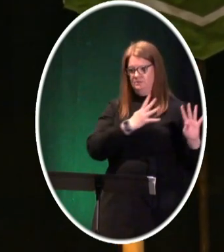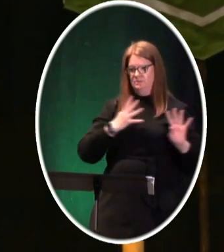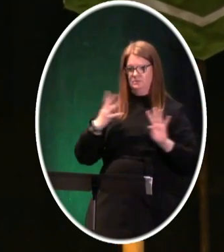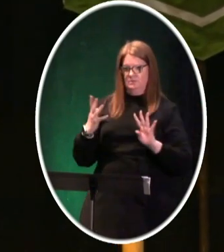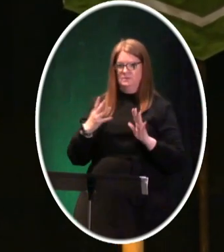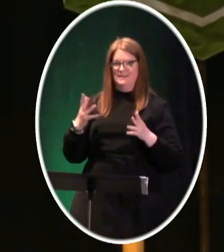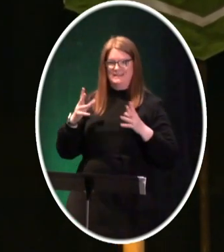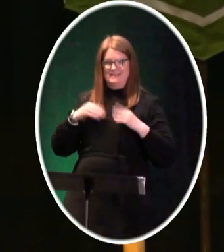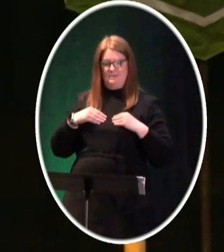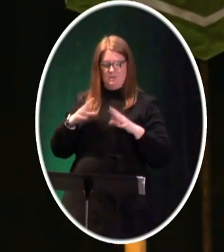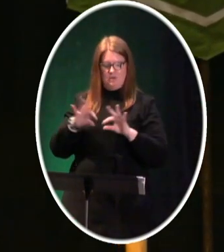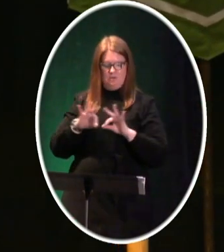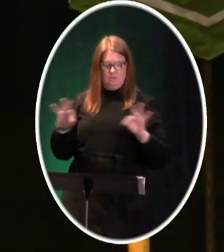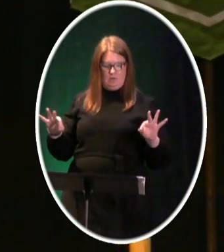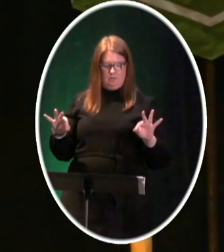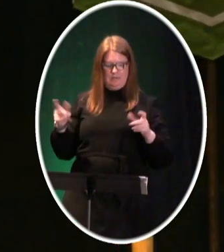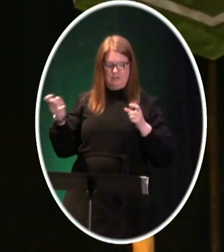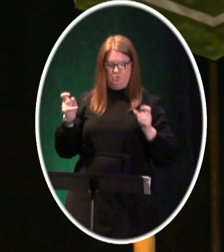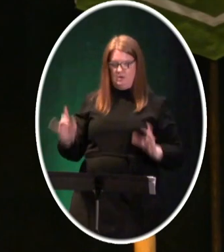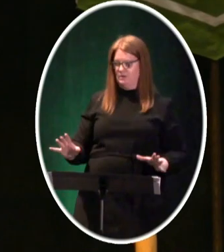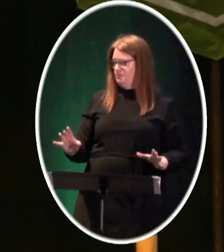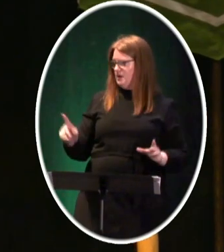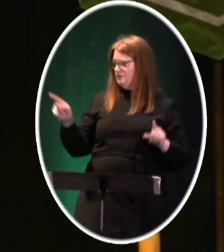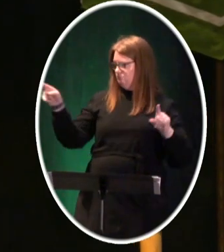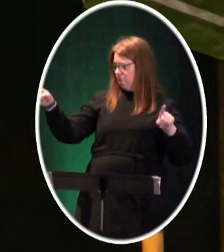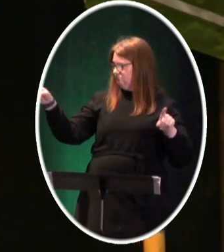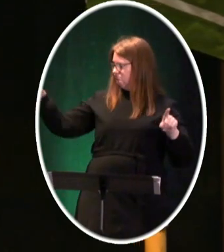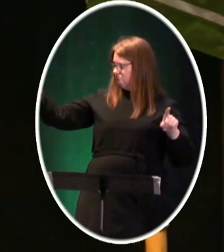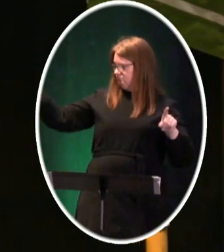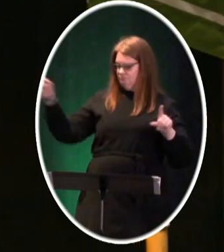their diplomas as directed by the marshals.